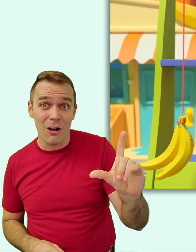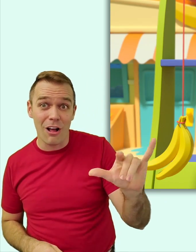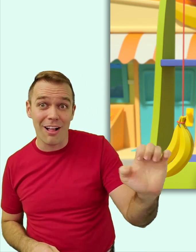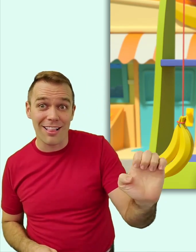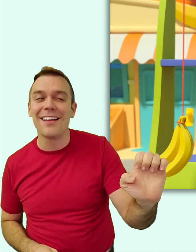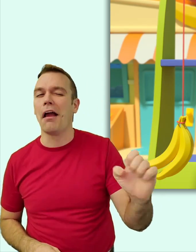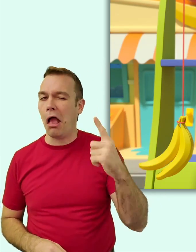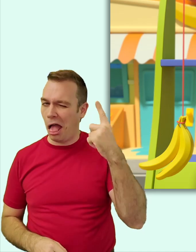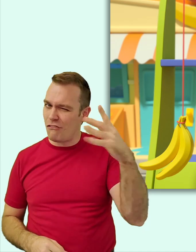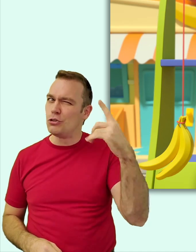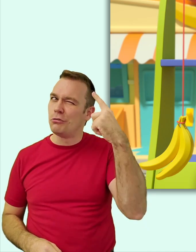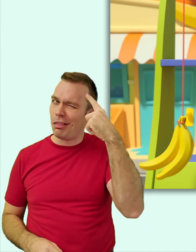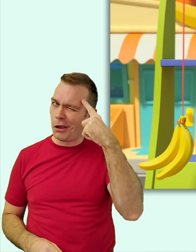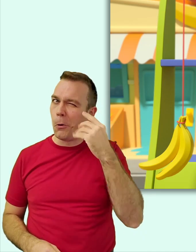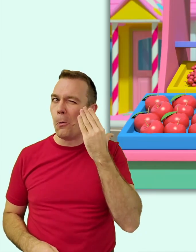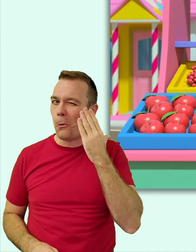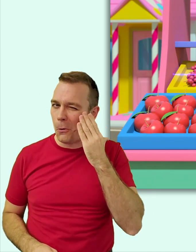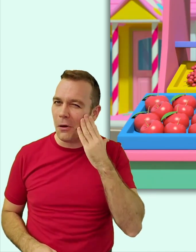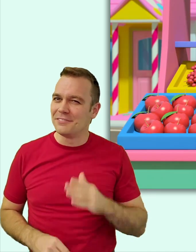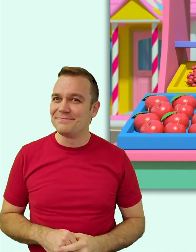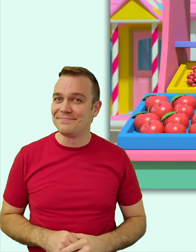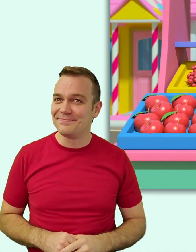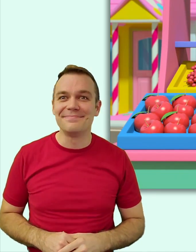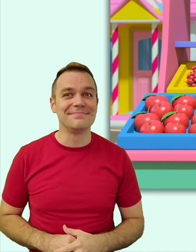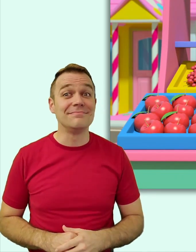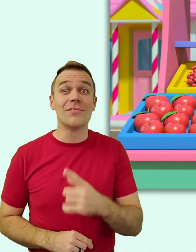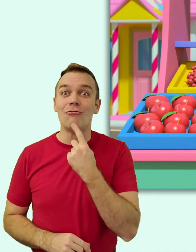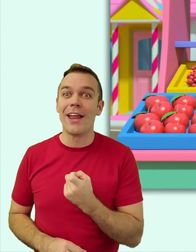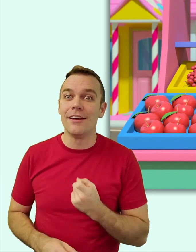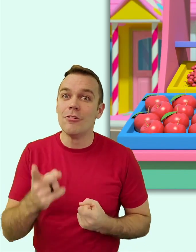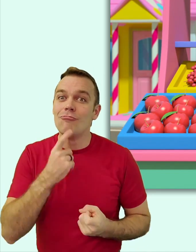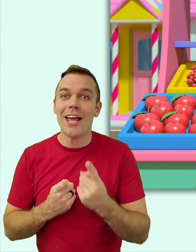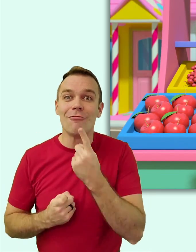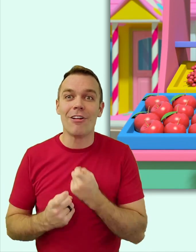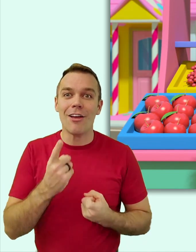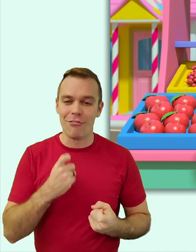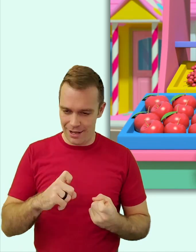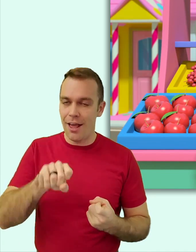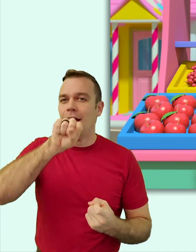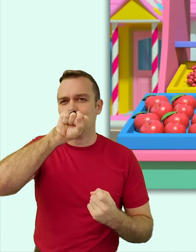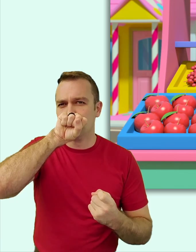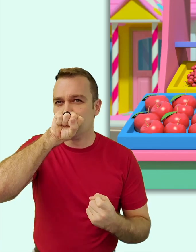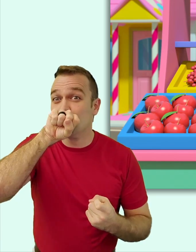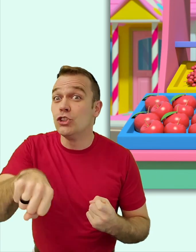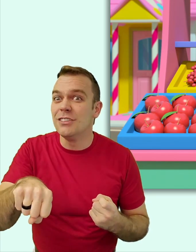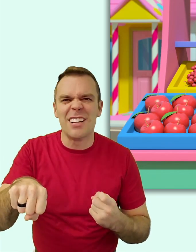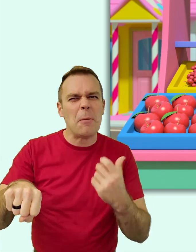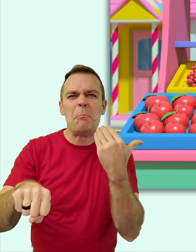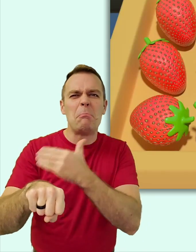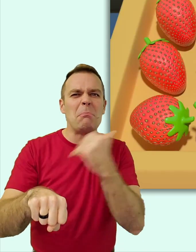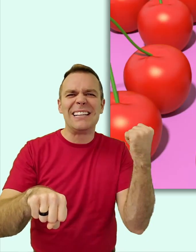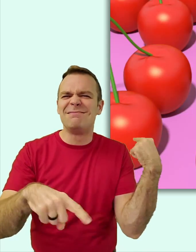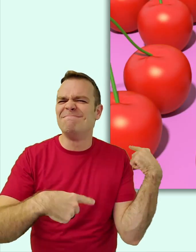I think I know what your favorite color is. Red, red, I love red. It's my favorite